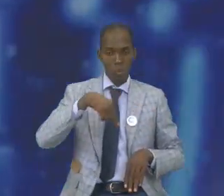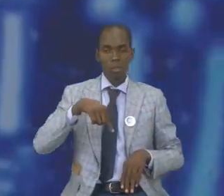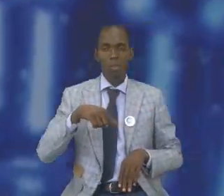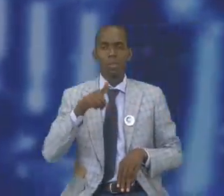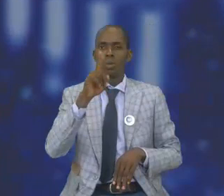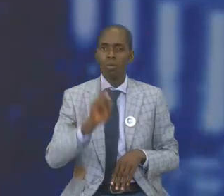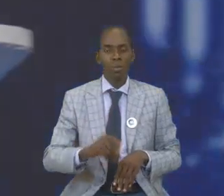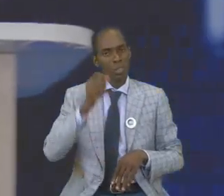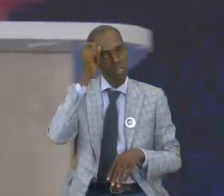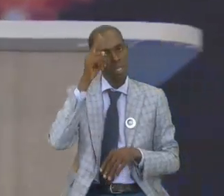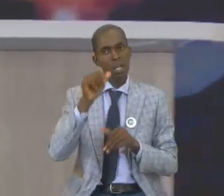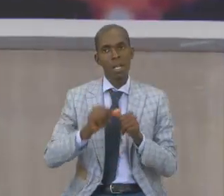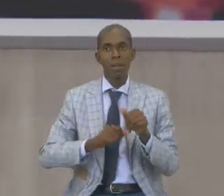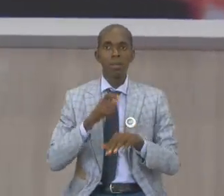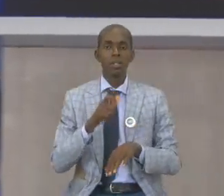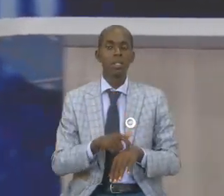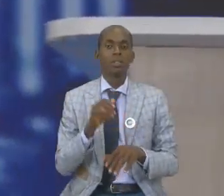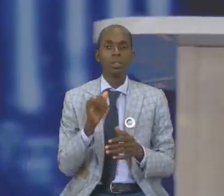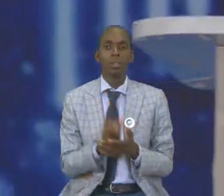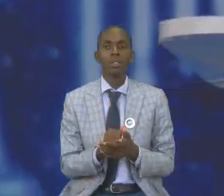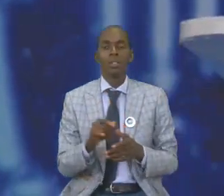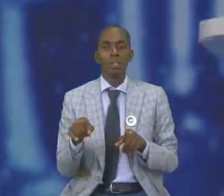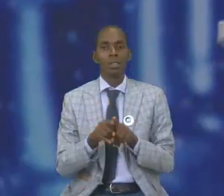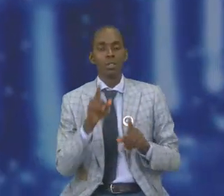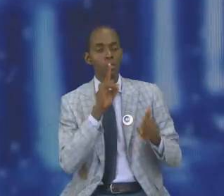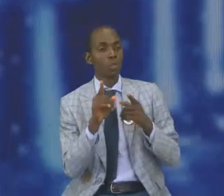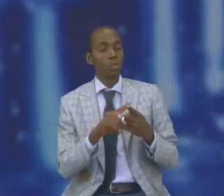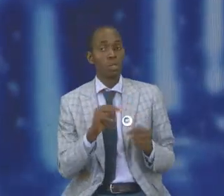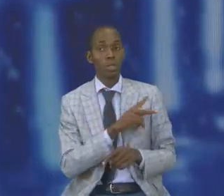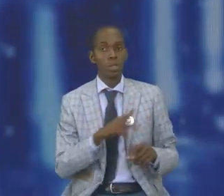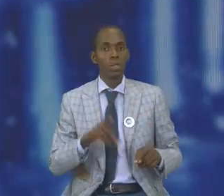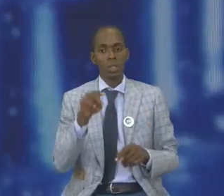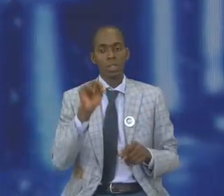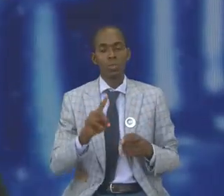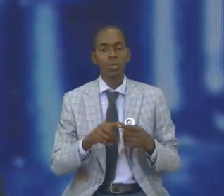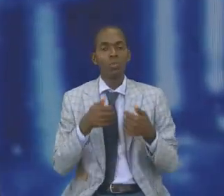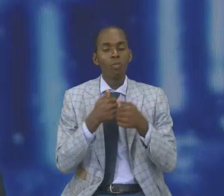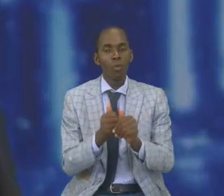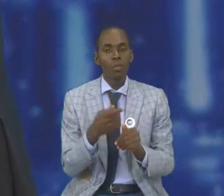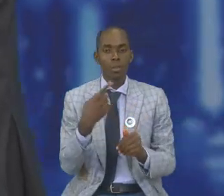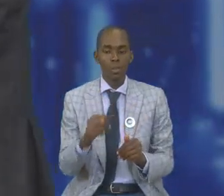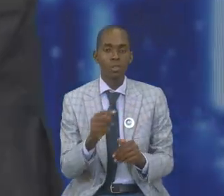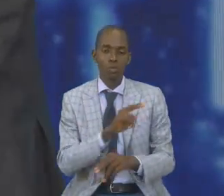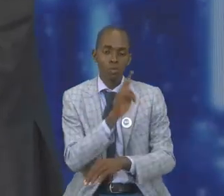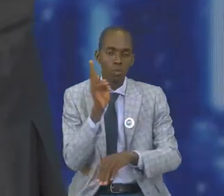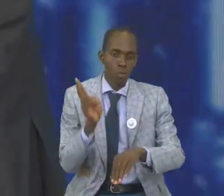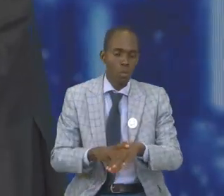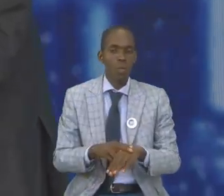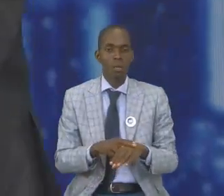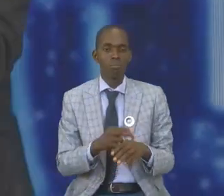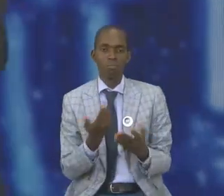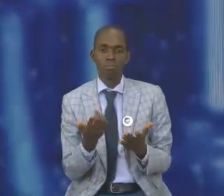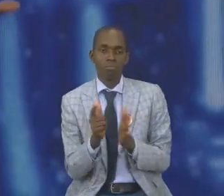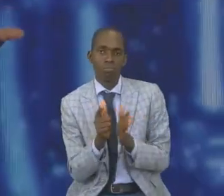time as they talk to Nebuchadnezzar, they have to follow protocol. And you have to say what everybody